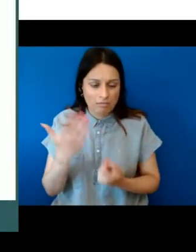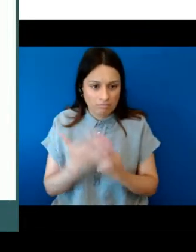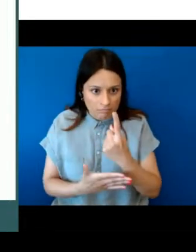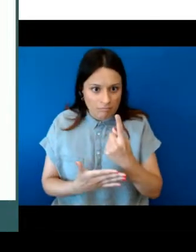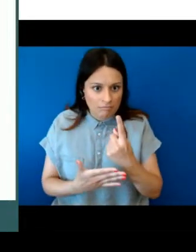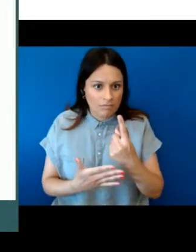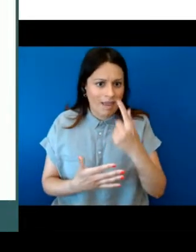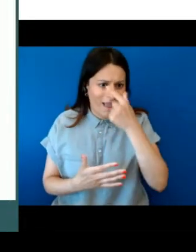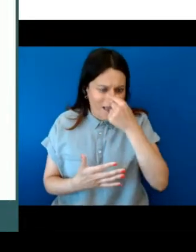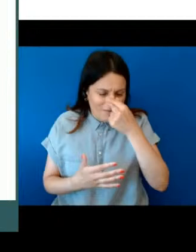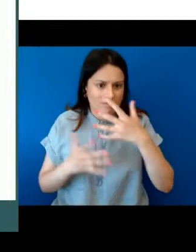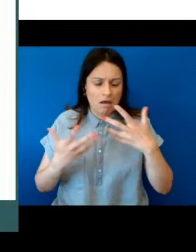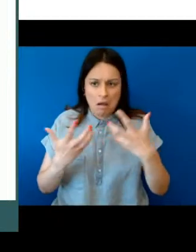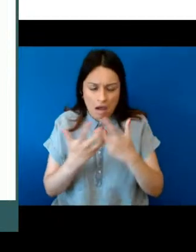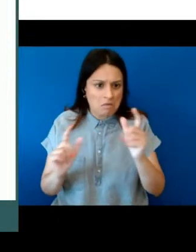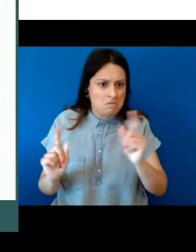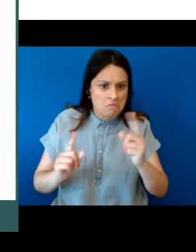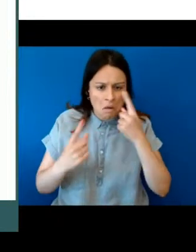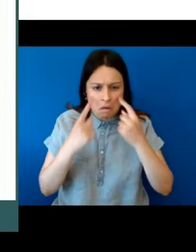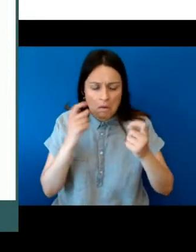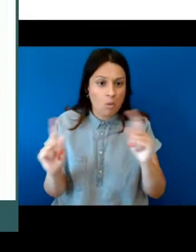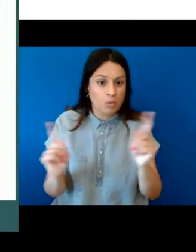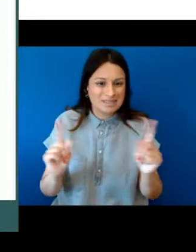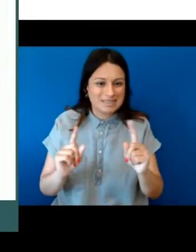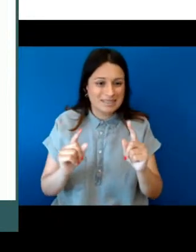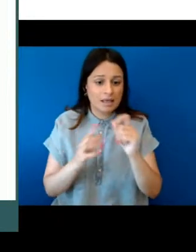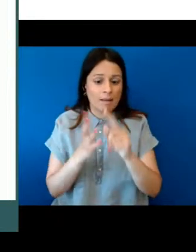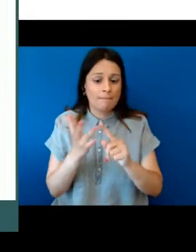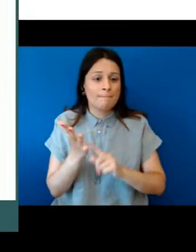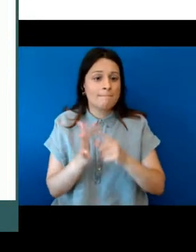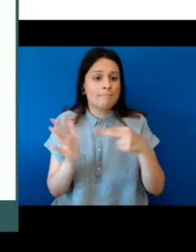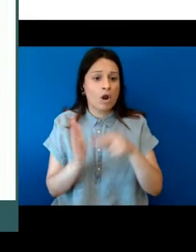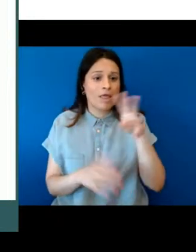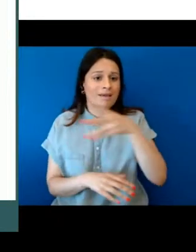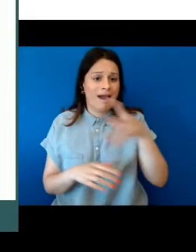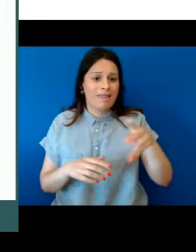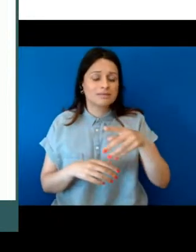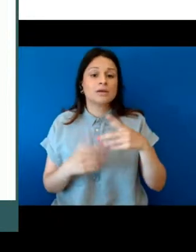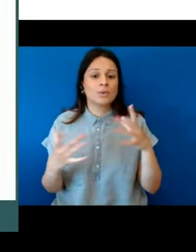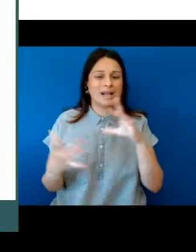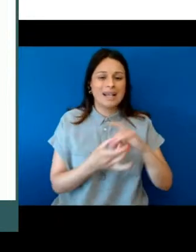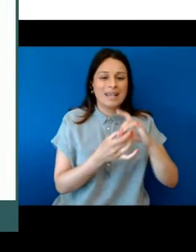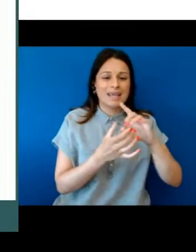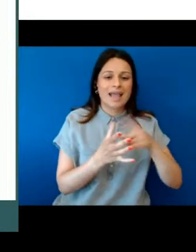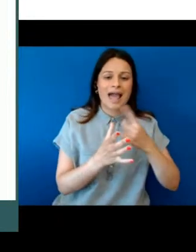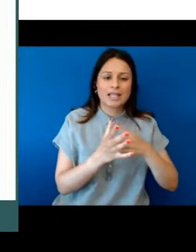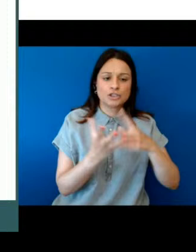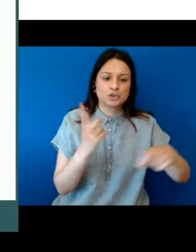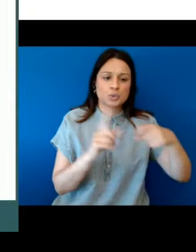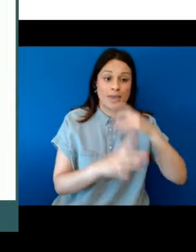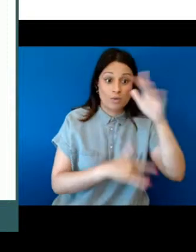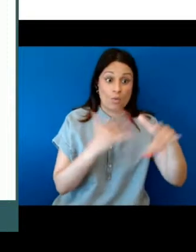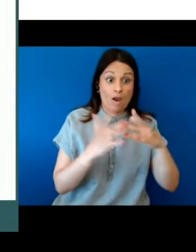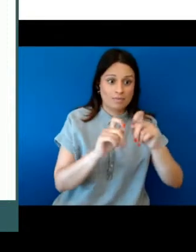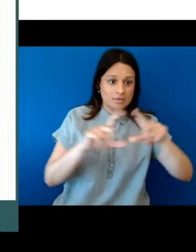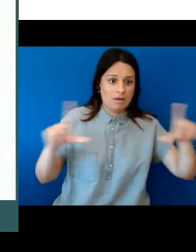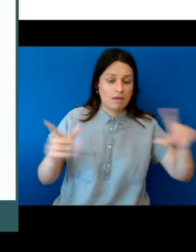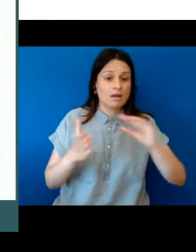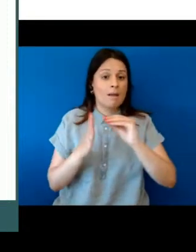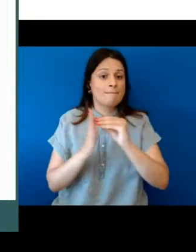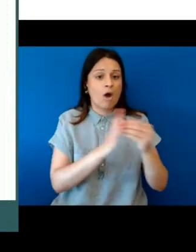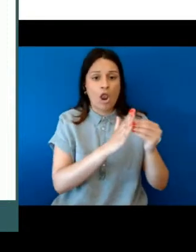can see from this pollen calendar, which is available on the Allergy UK website, that pollen is present in the